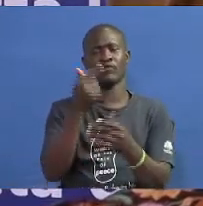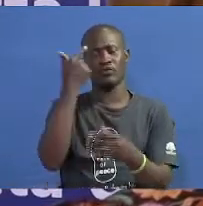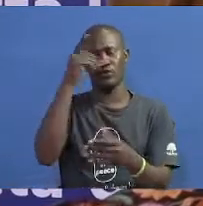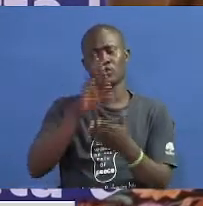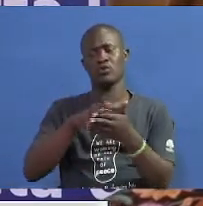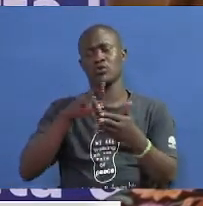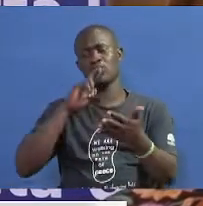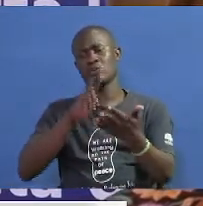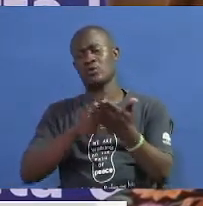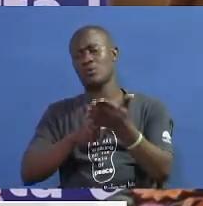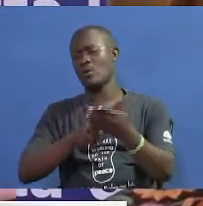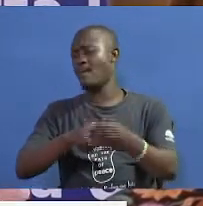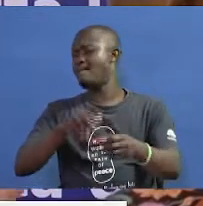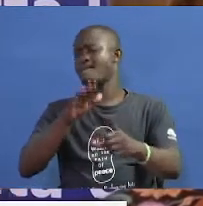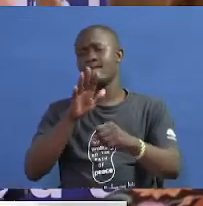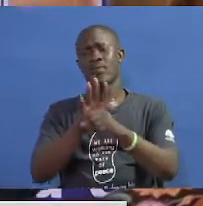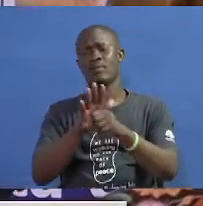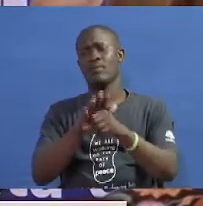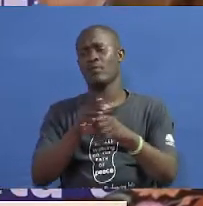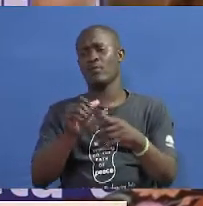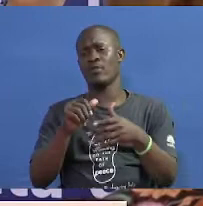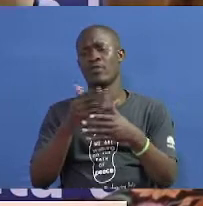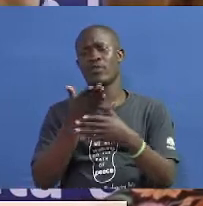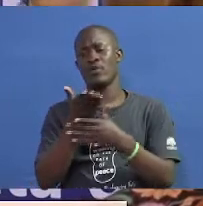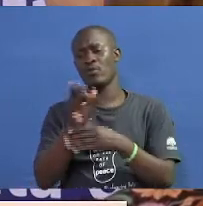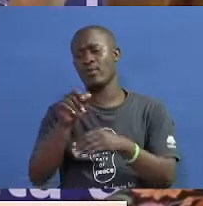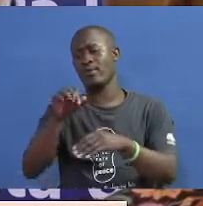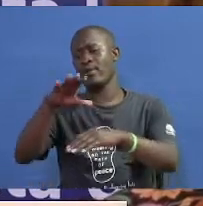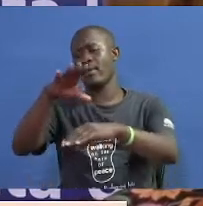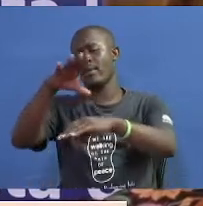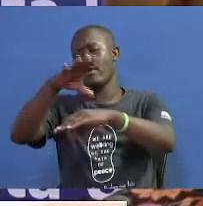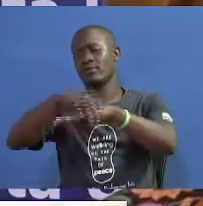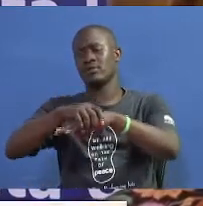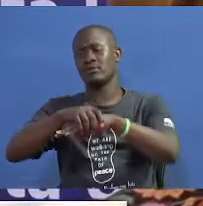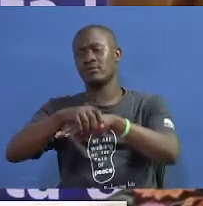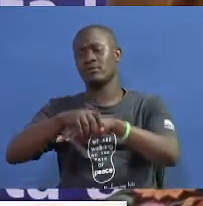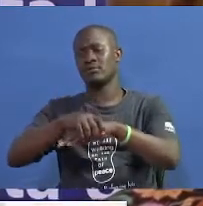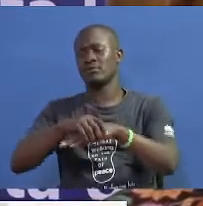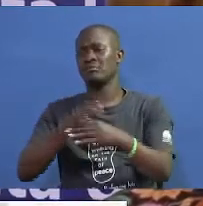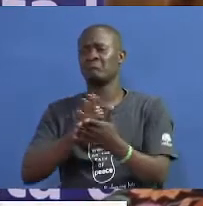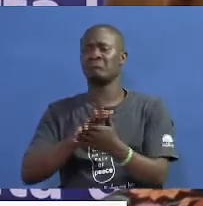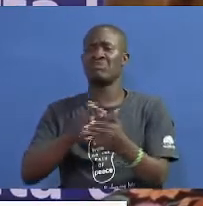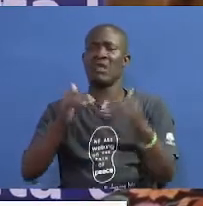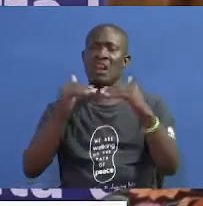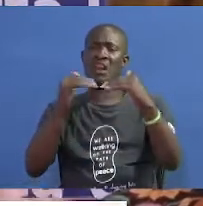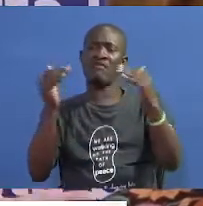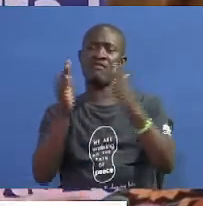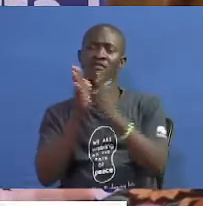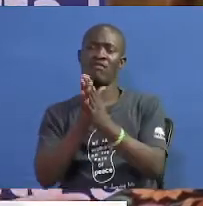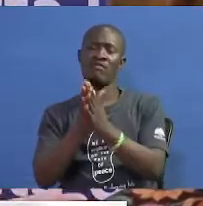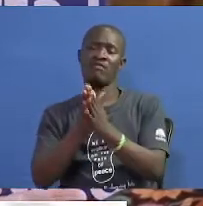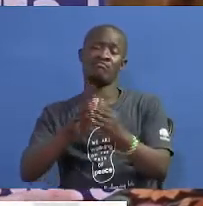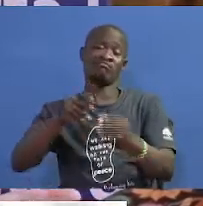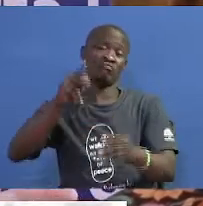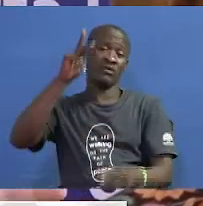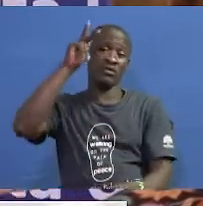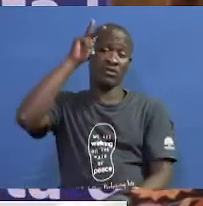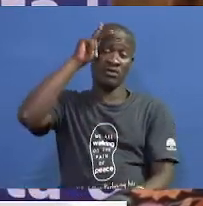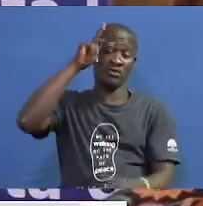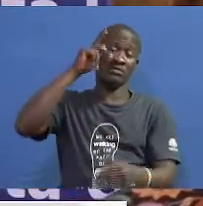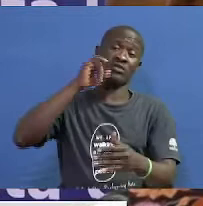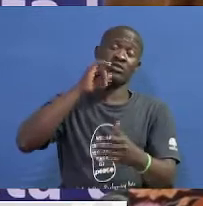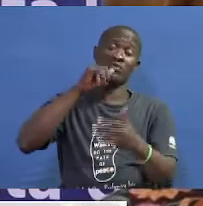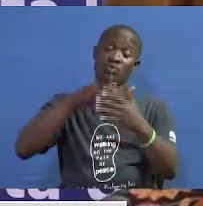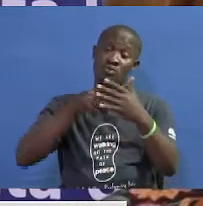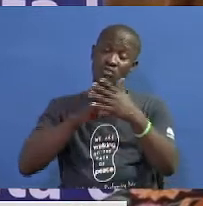that. And the more that we're able to get some level of ultrasound and therefore knowledge into what's